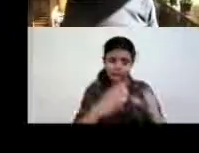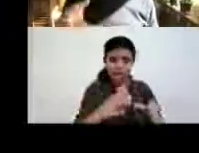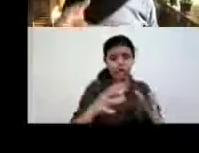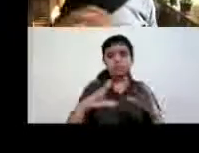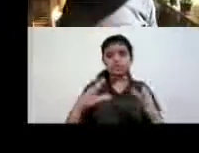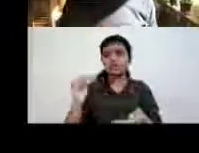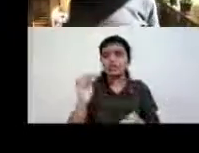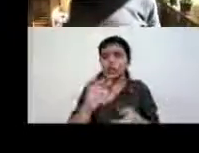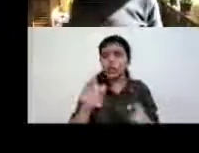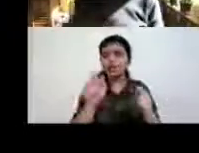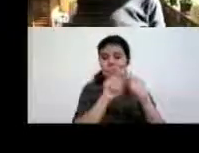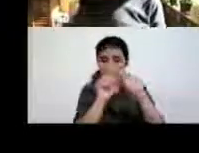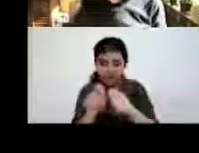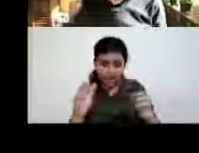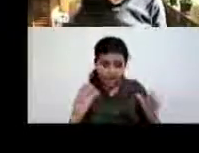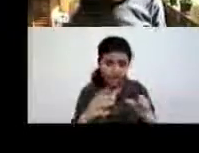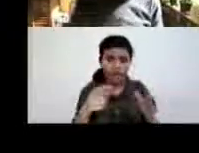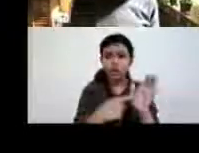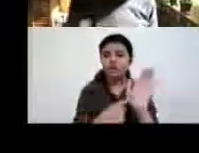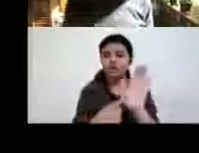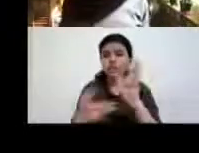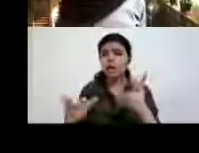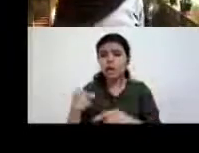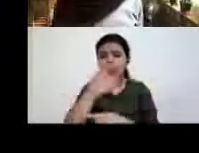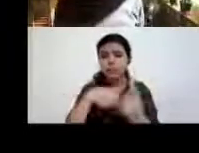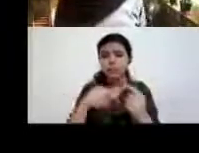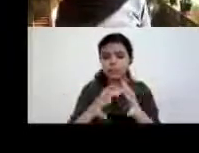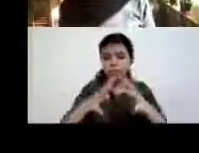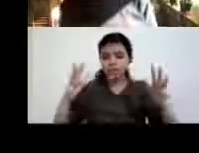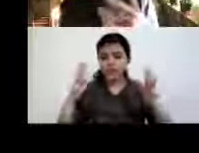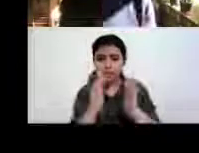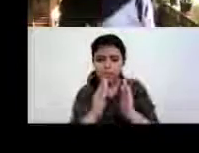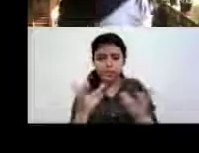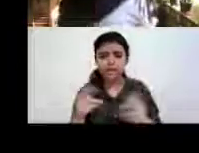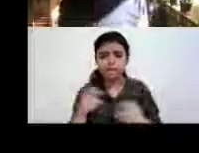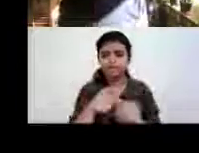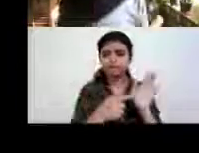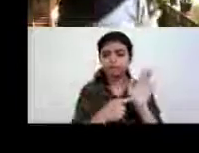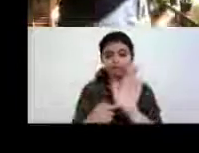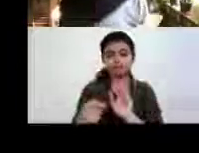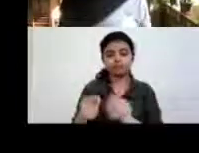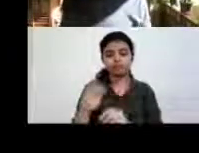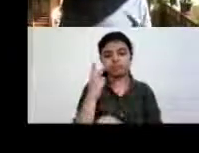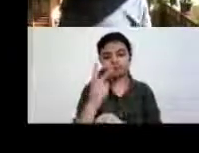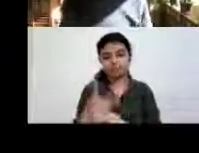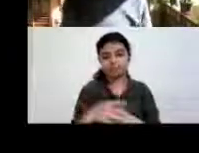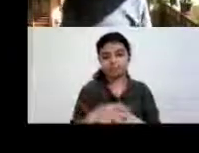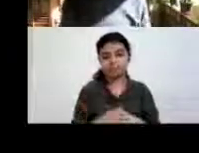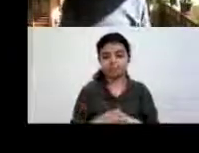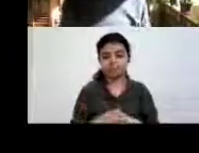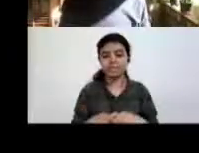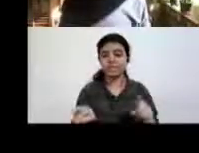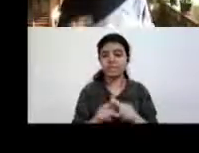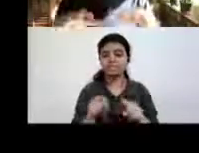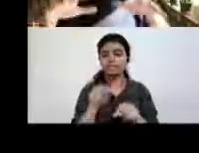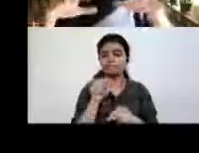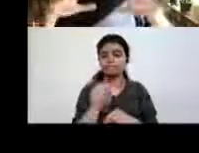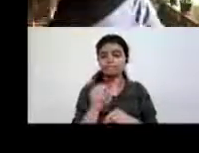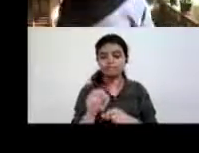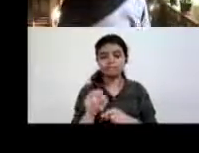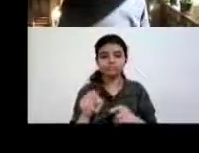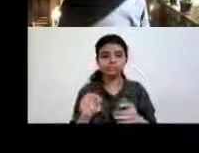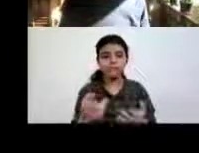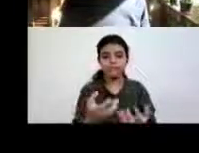represented. This here was kind of a rehearsal or like a prototyping phase on